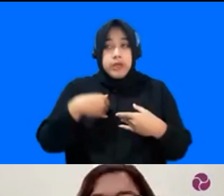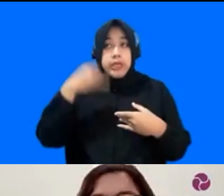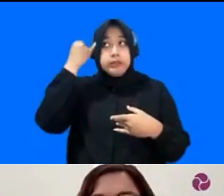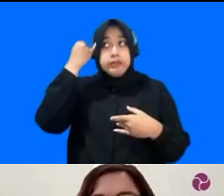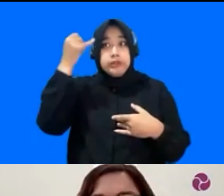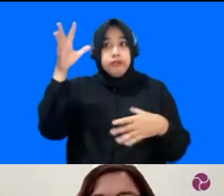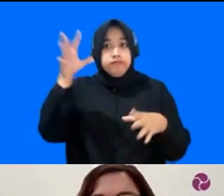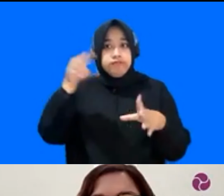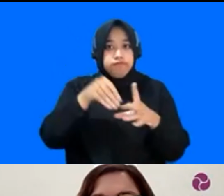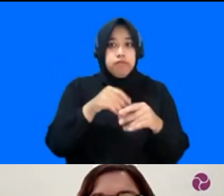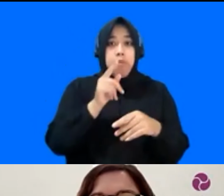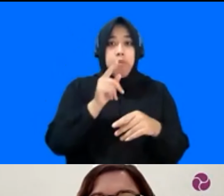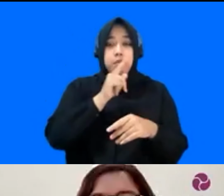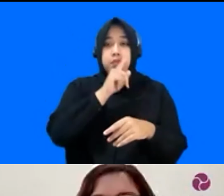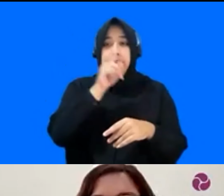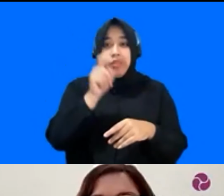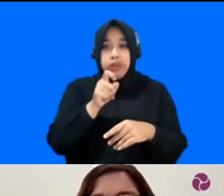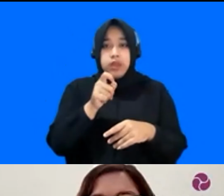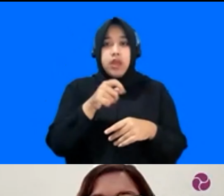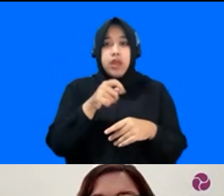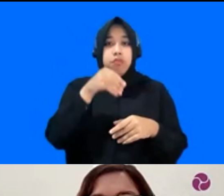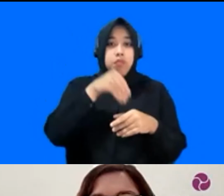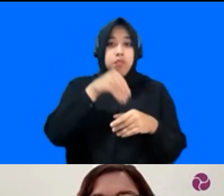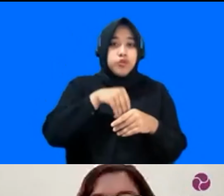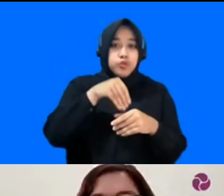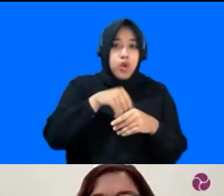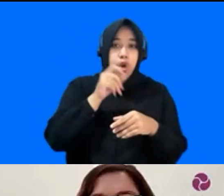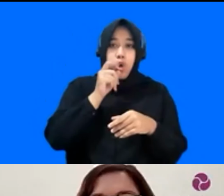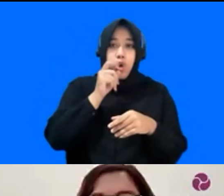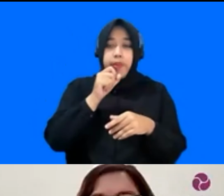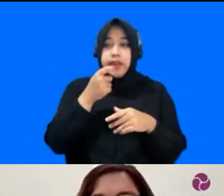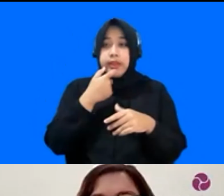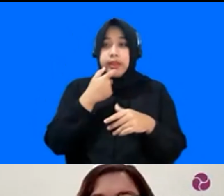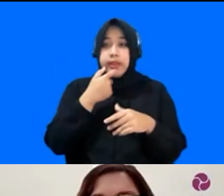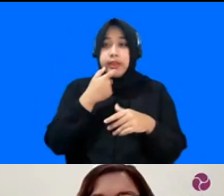Just give it a moment. Oh, let me just put the chat on.